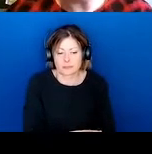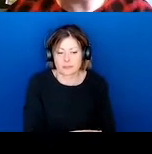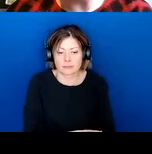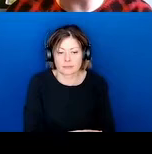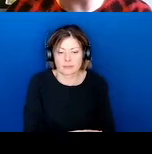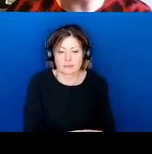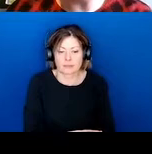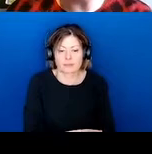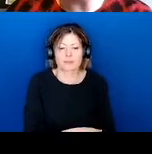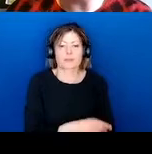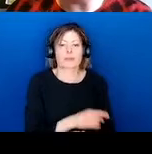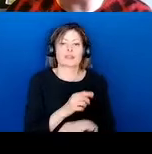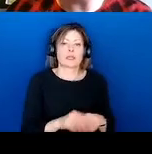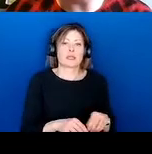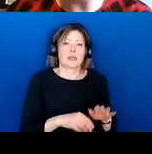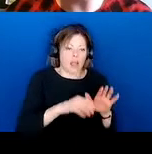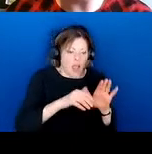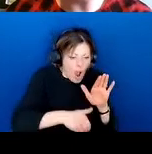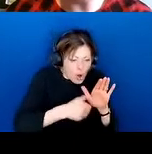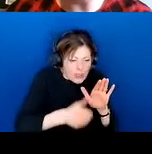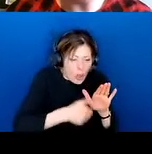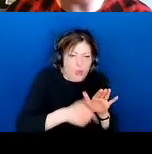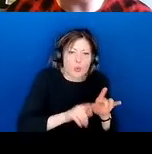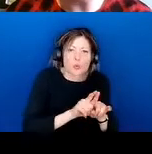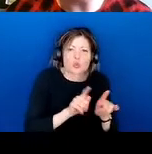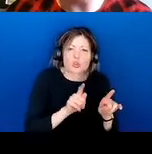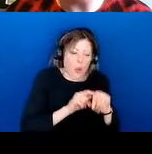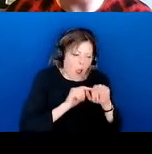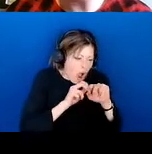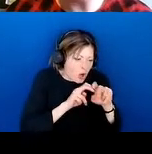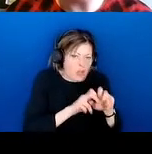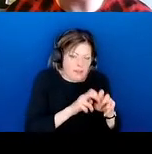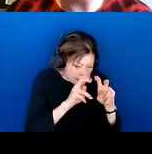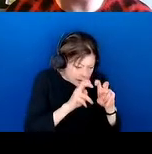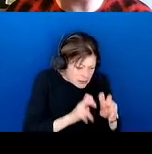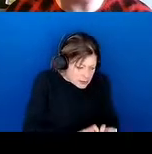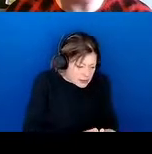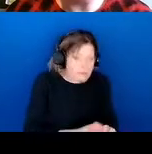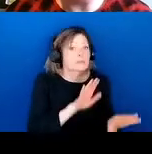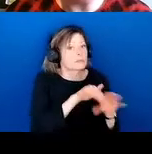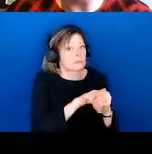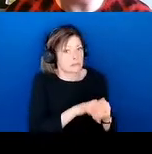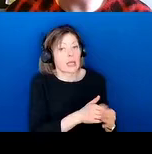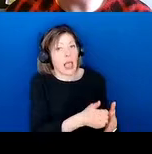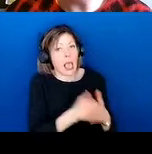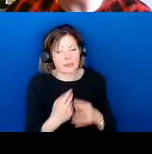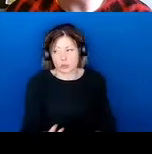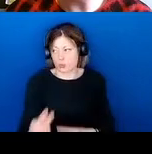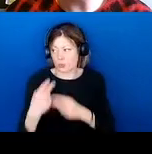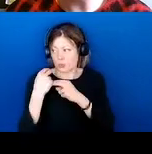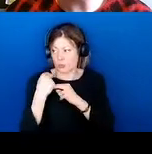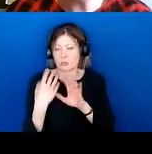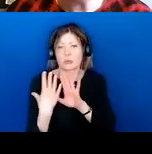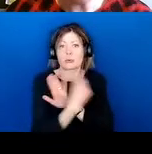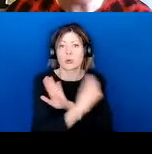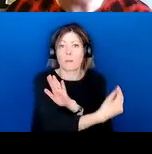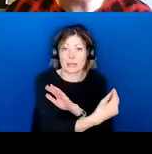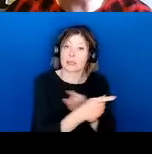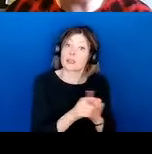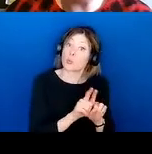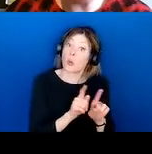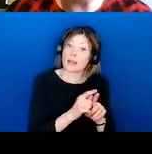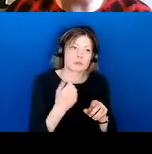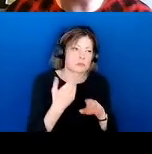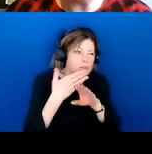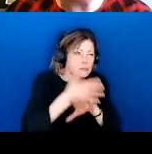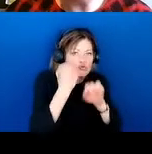Archaeologists and archivists have played an important role in restoring the park, as well as craftsmen and volunteers. It